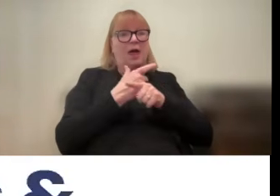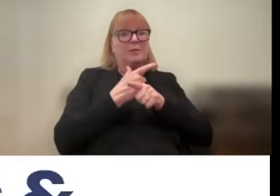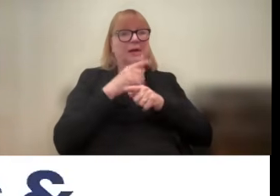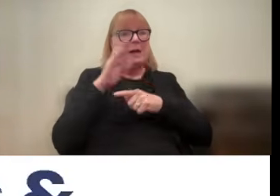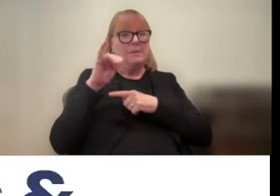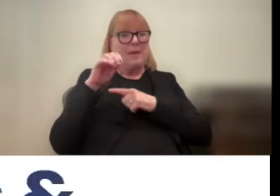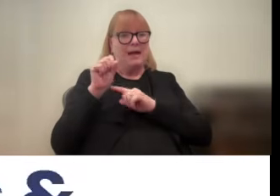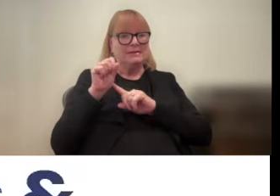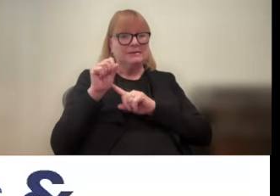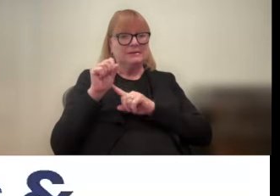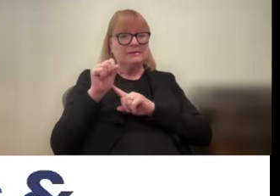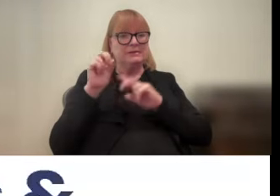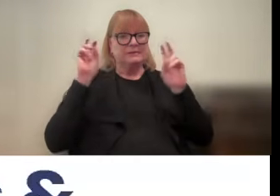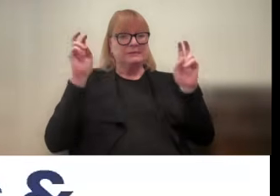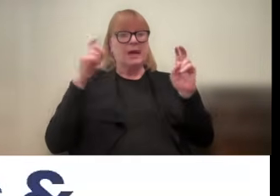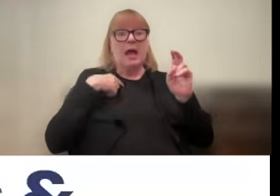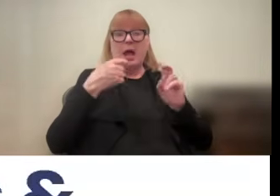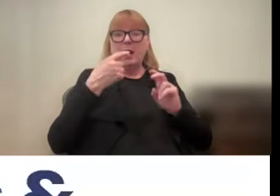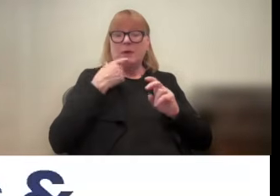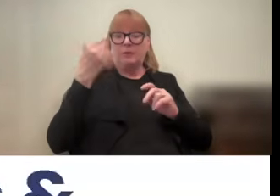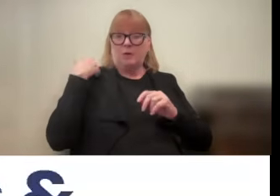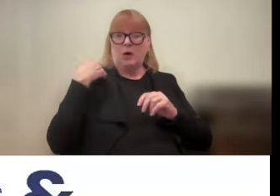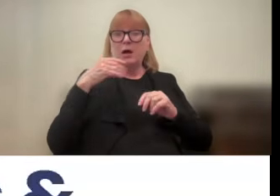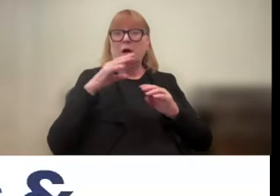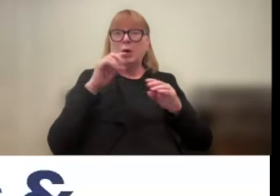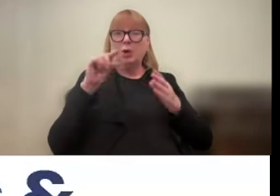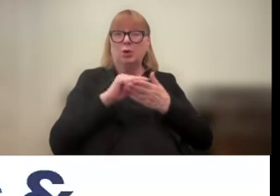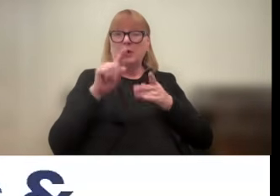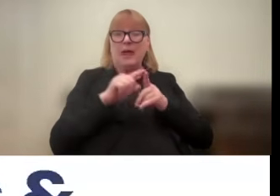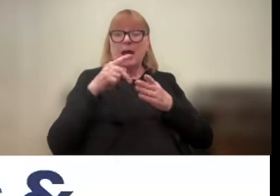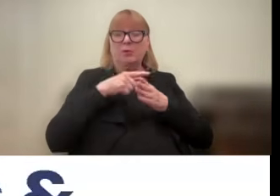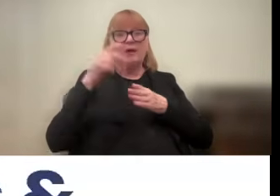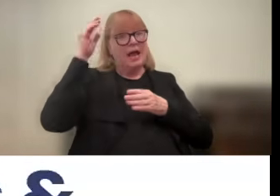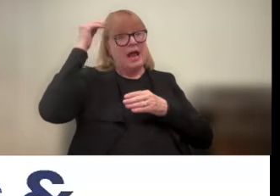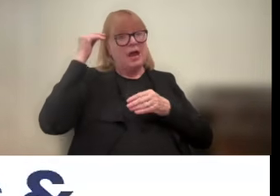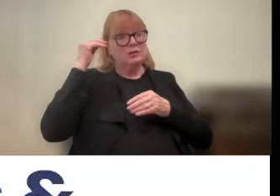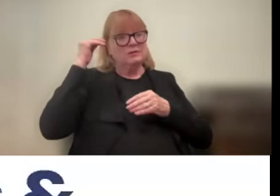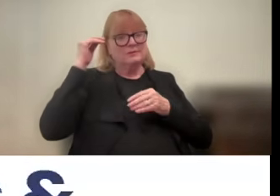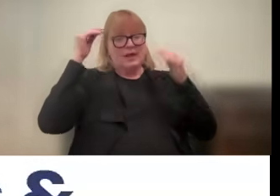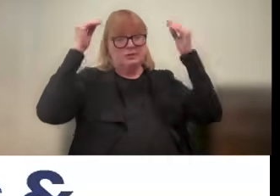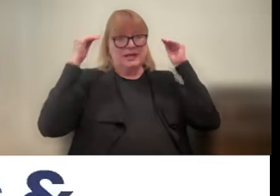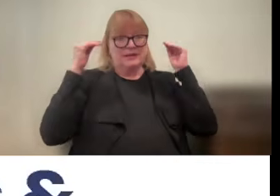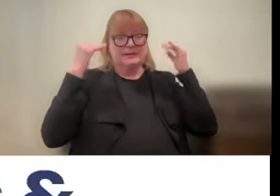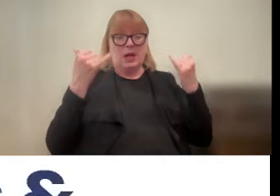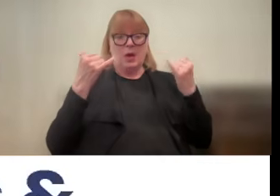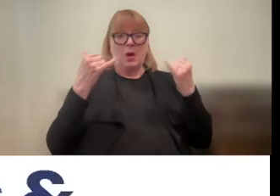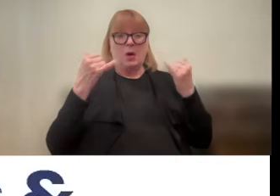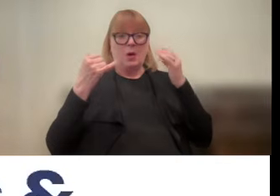bias. Earlier, I mentioned what happens when we Google something like professional hairstyles right now. And while